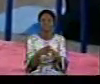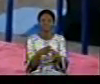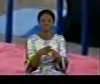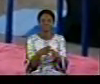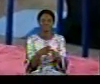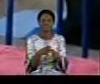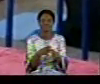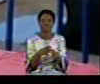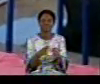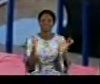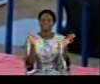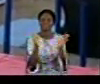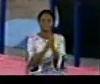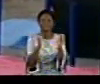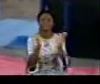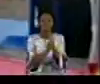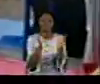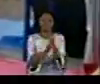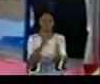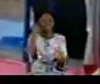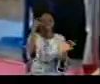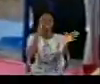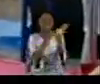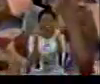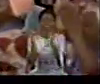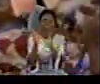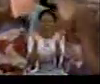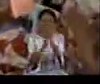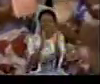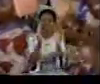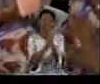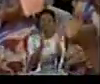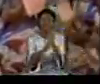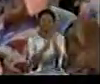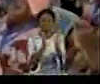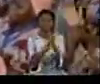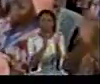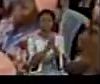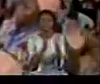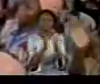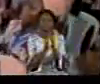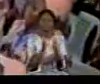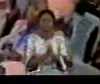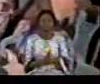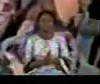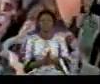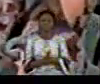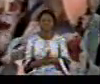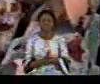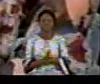put your hands together for jesus mommy esther